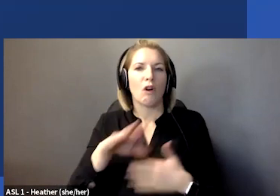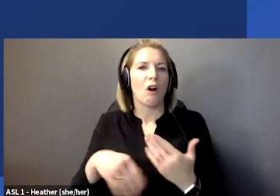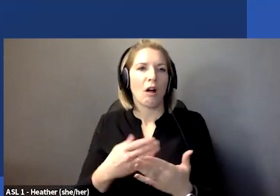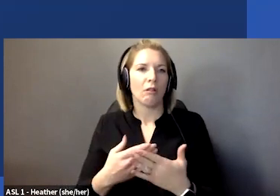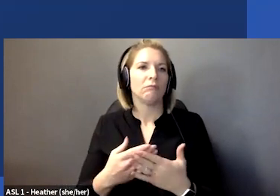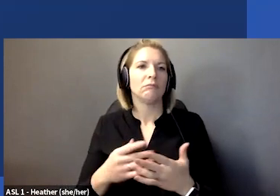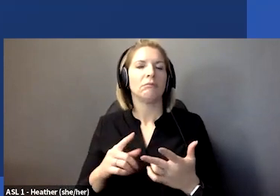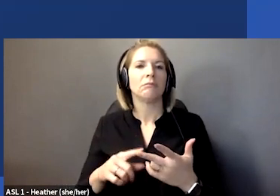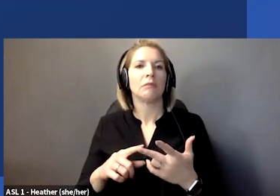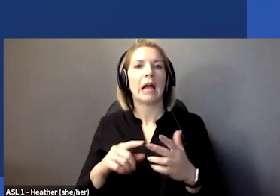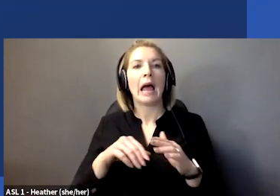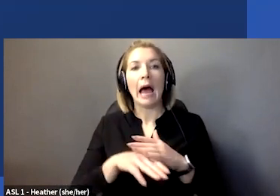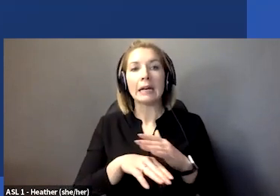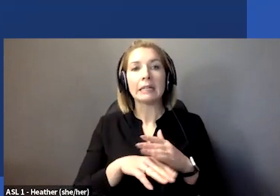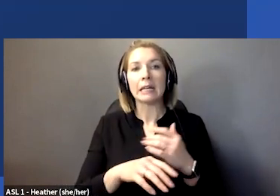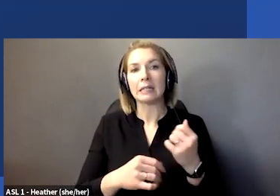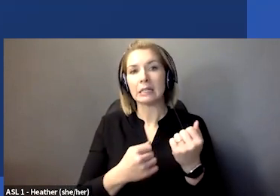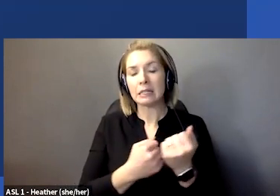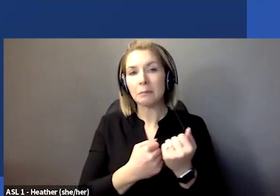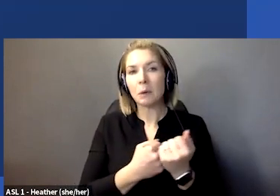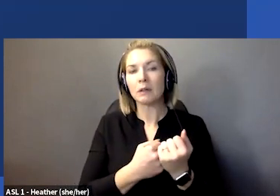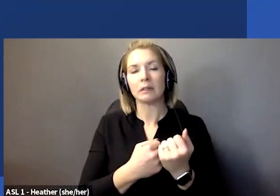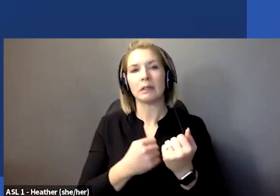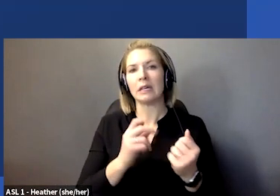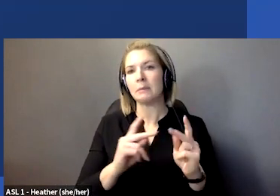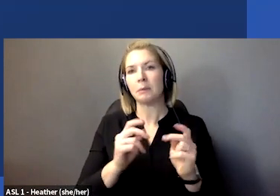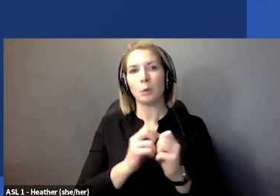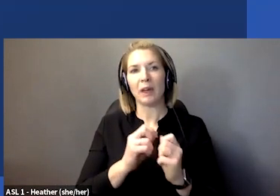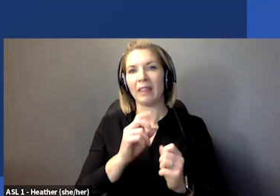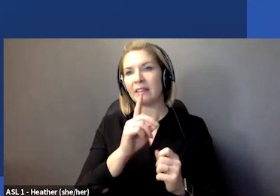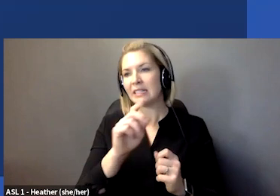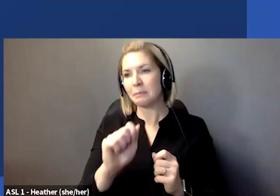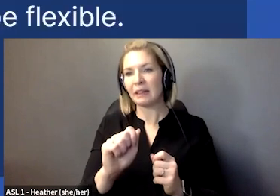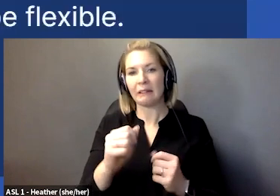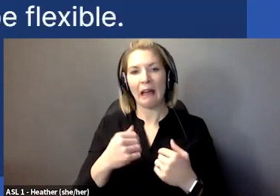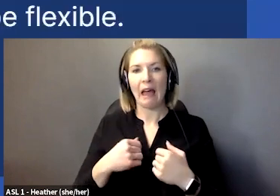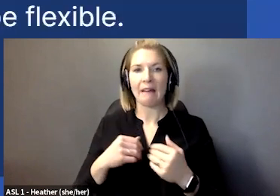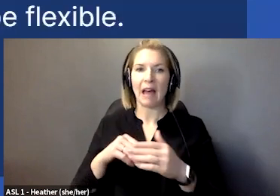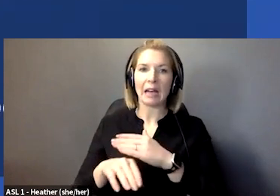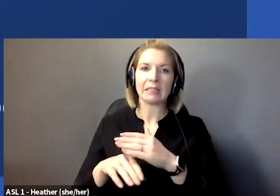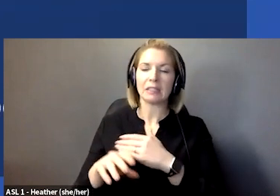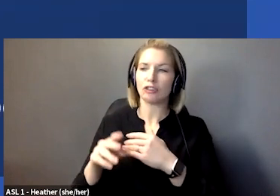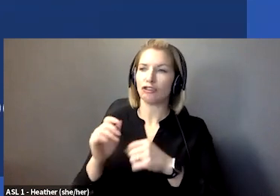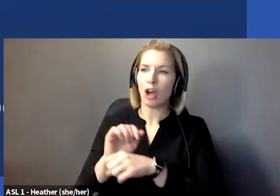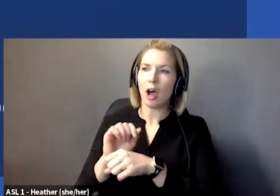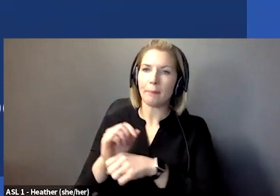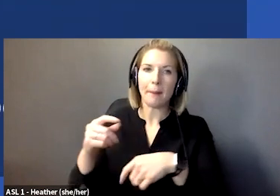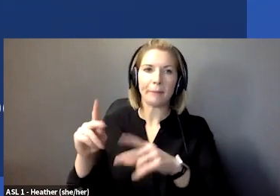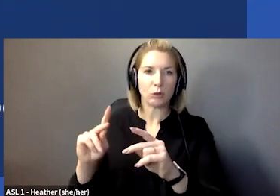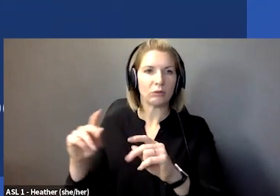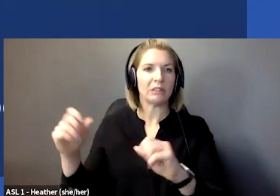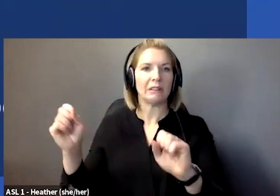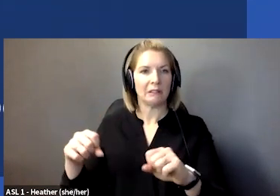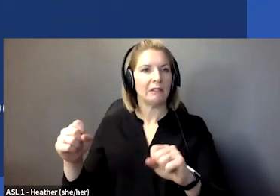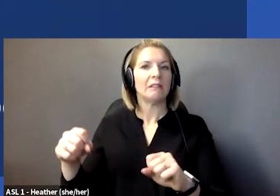Access and supports, ensuring that persons living with disabilities have access to emerging job opportunities. And I think that was important, especially